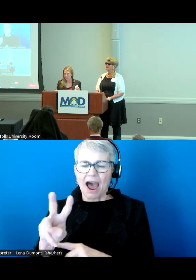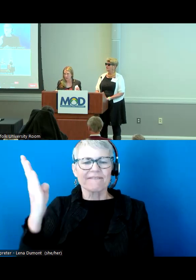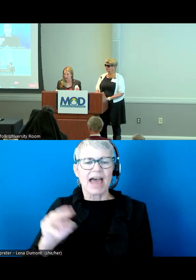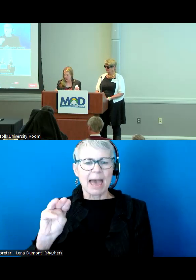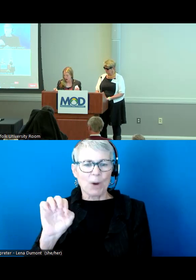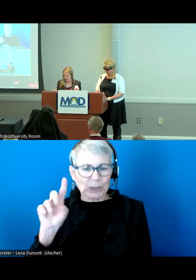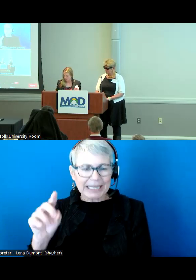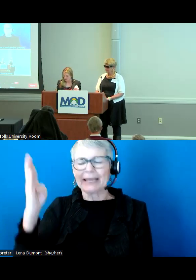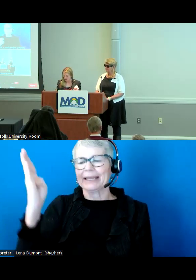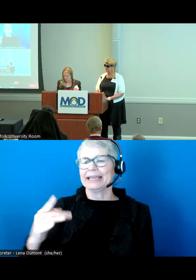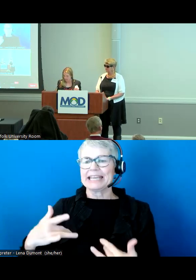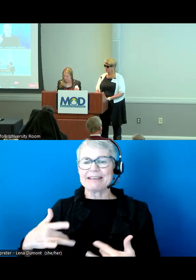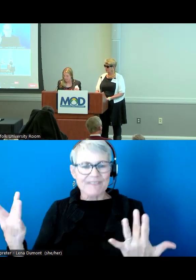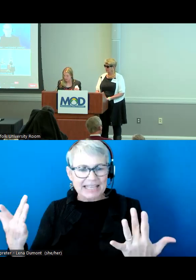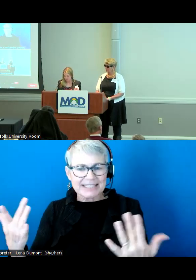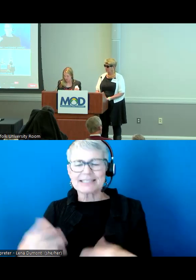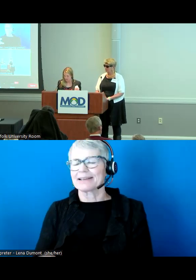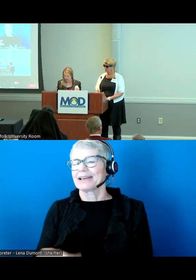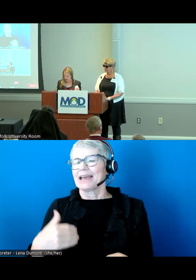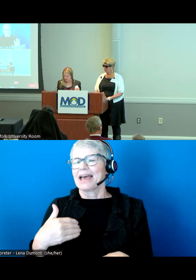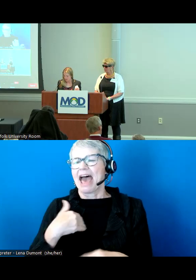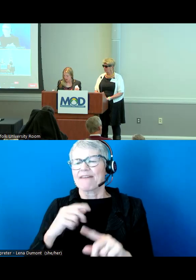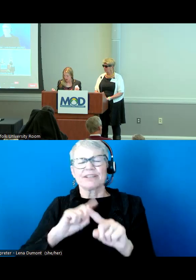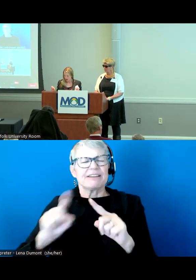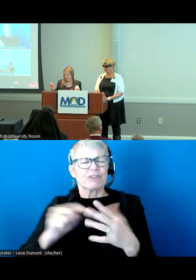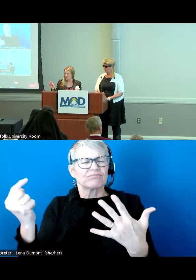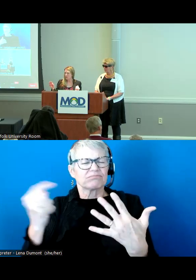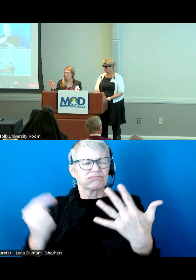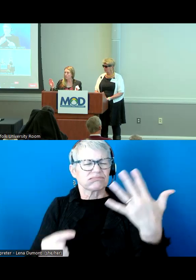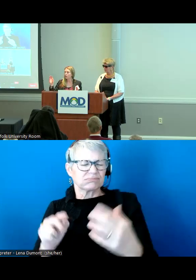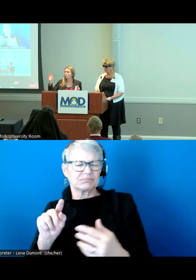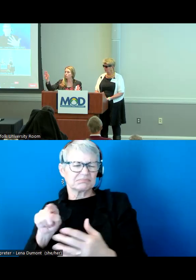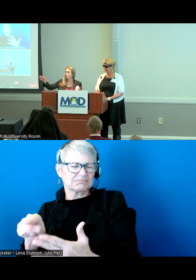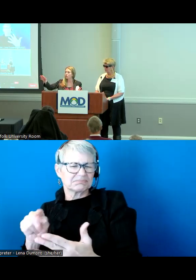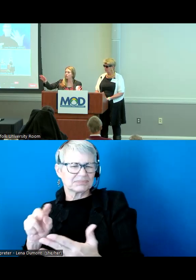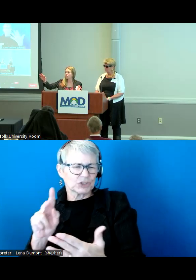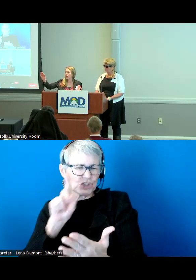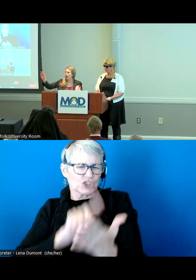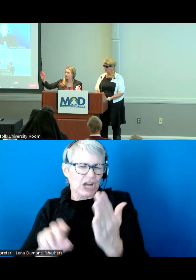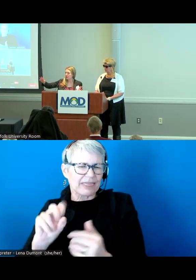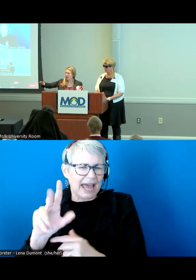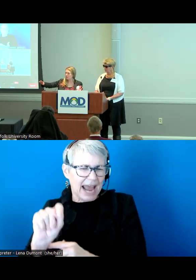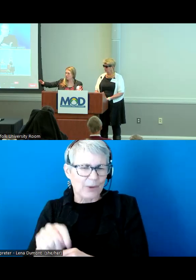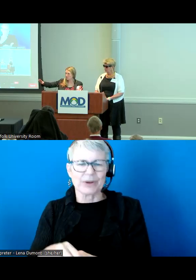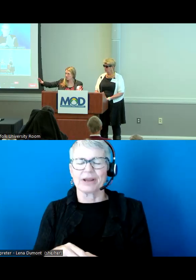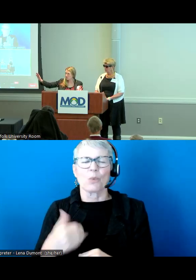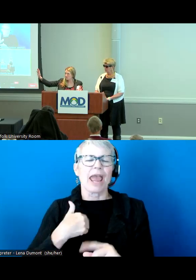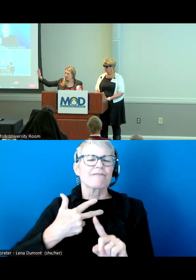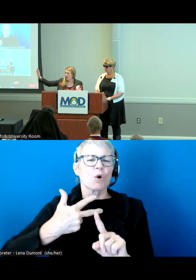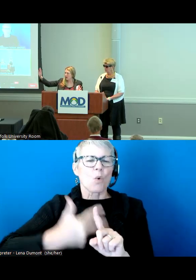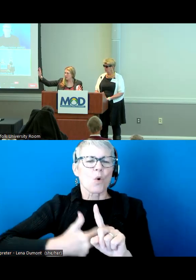trainings. So please check those out. There's brochures at the back of the